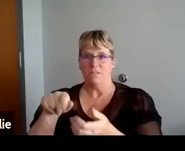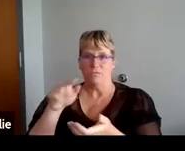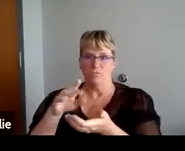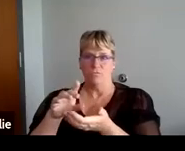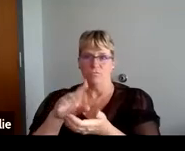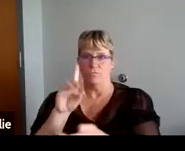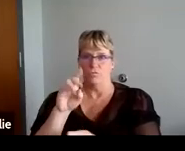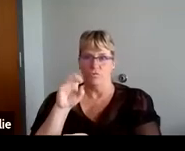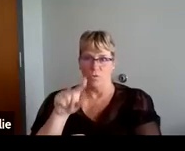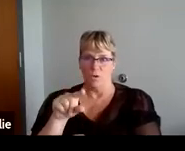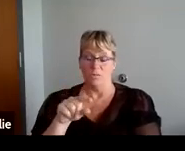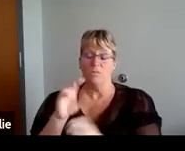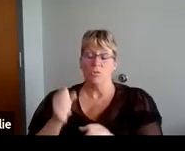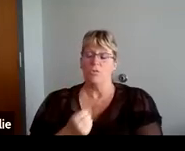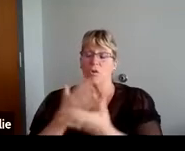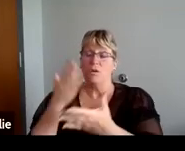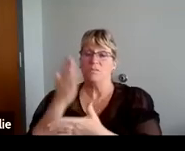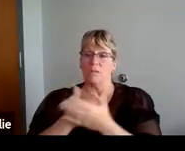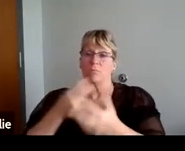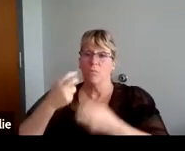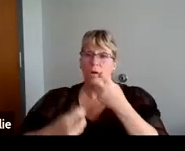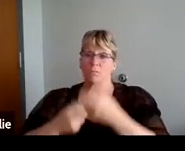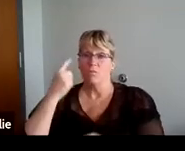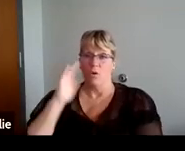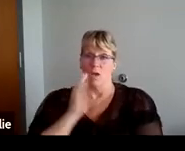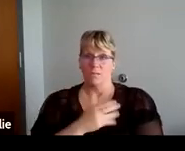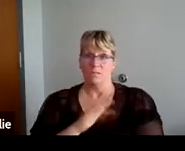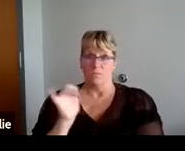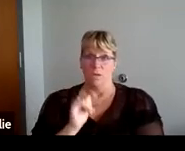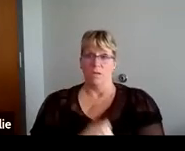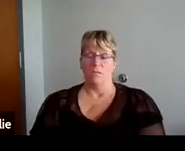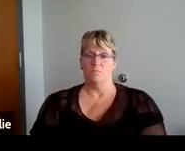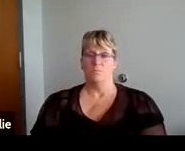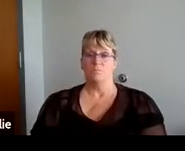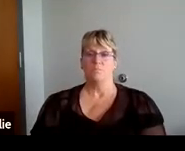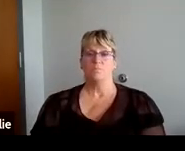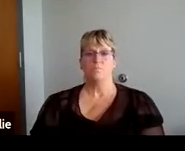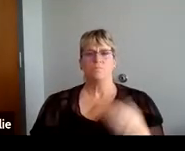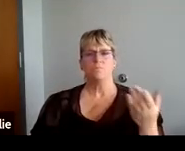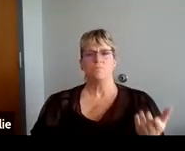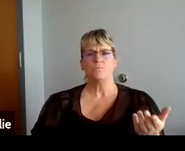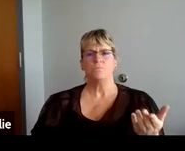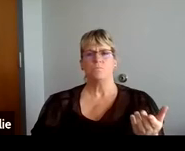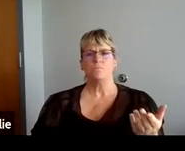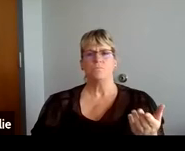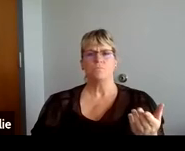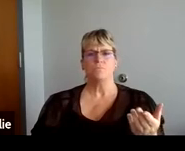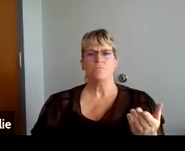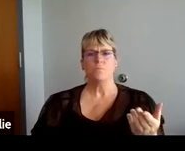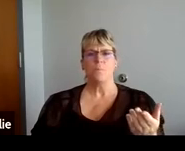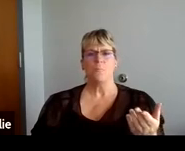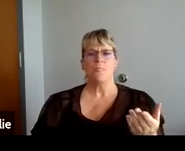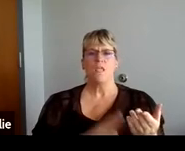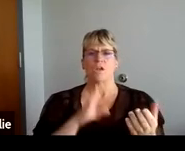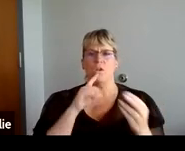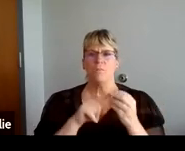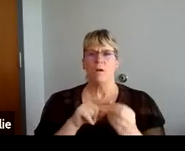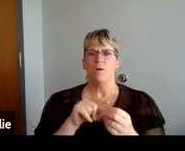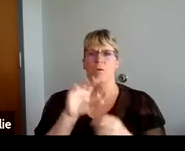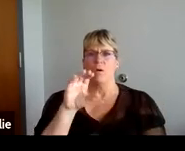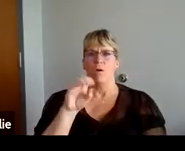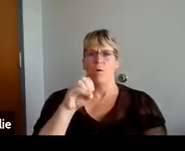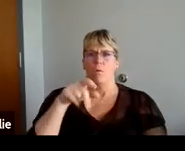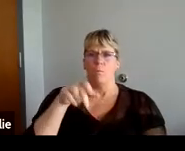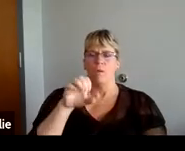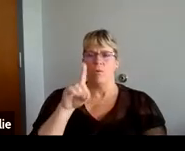which again causes some problems for us as well. What about opioids in particular? Well, the three medications